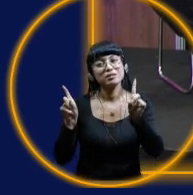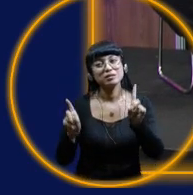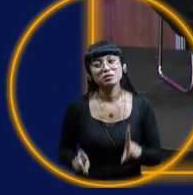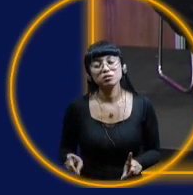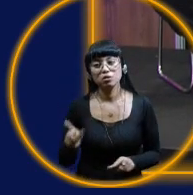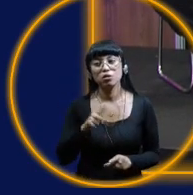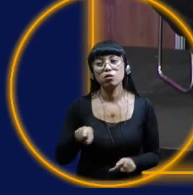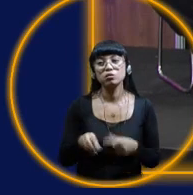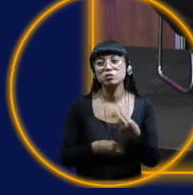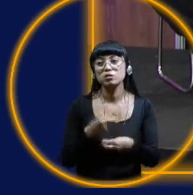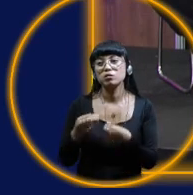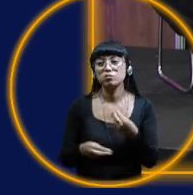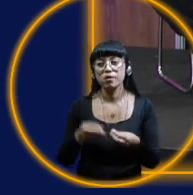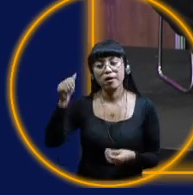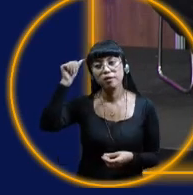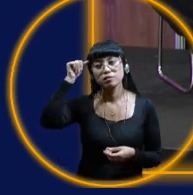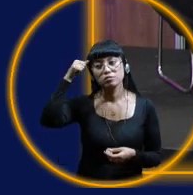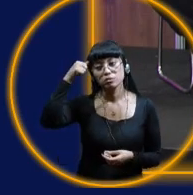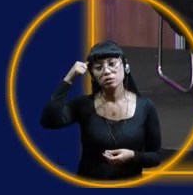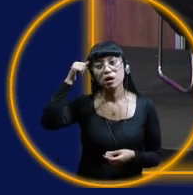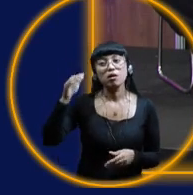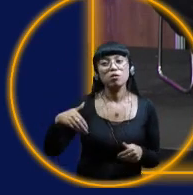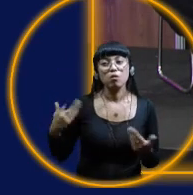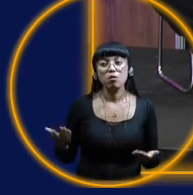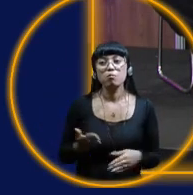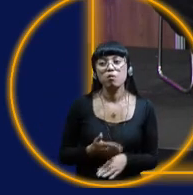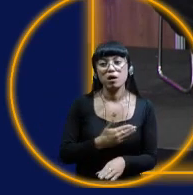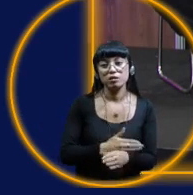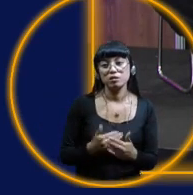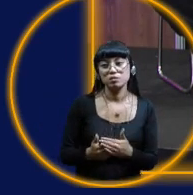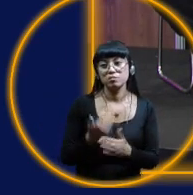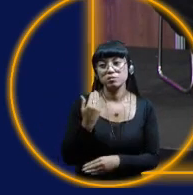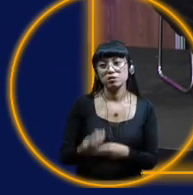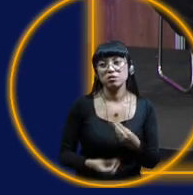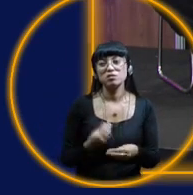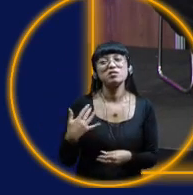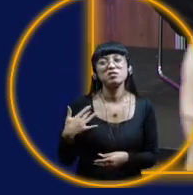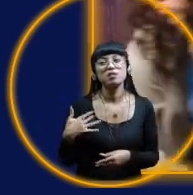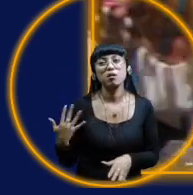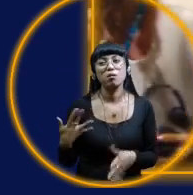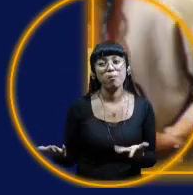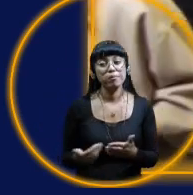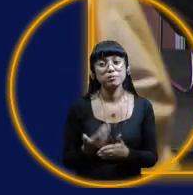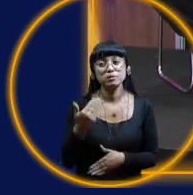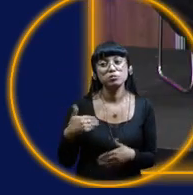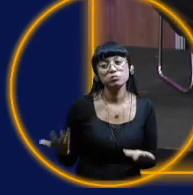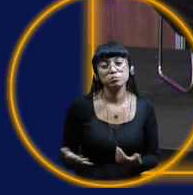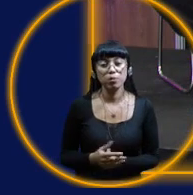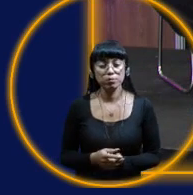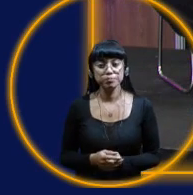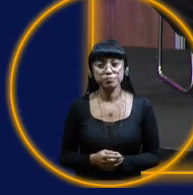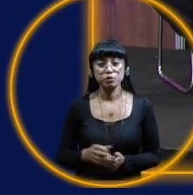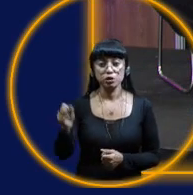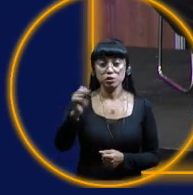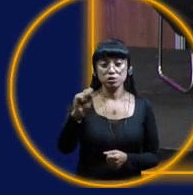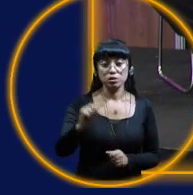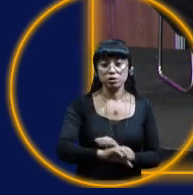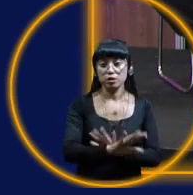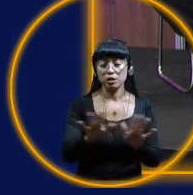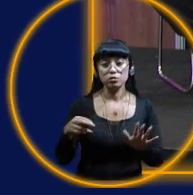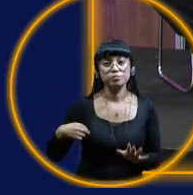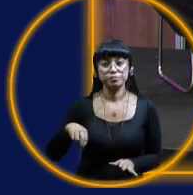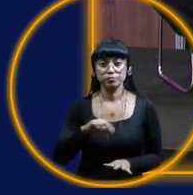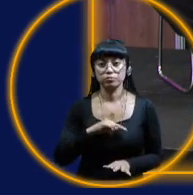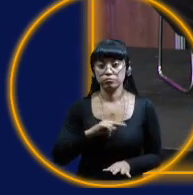doing it and how it felt at the start? Yeah, we were in the band that we were in, Bent